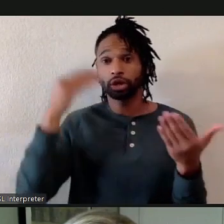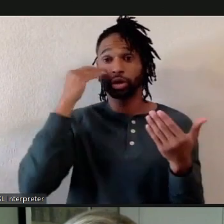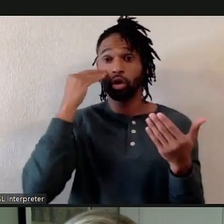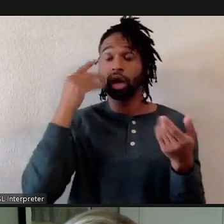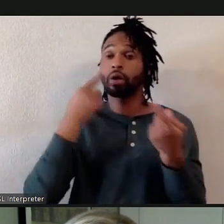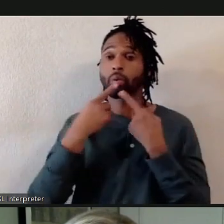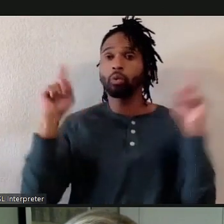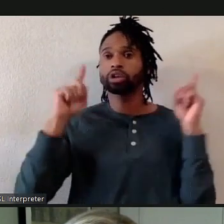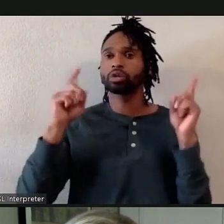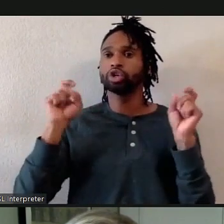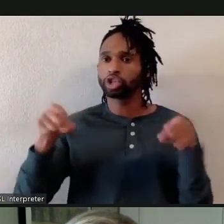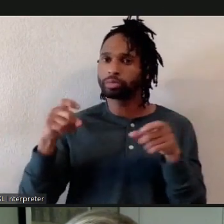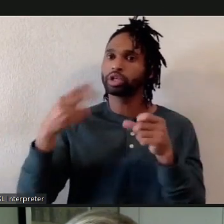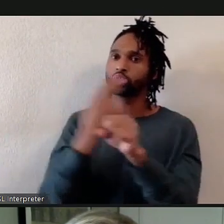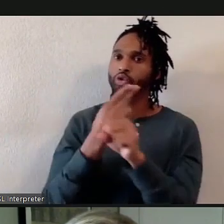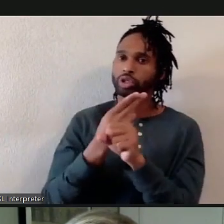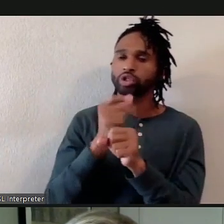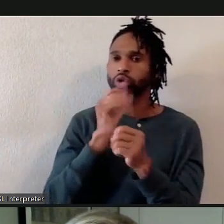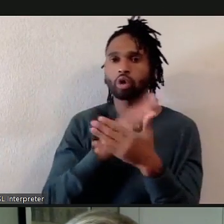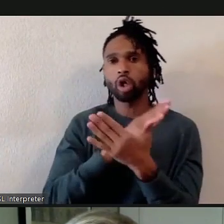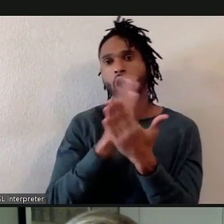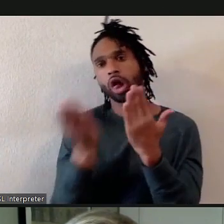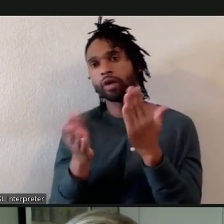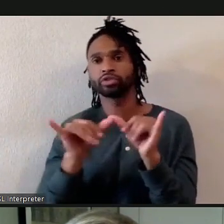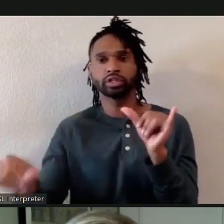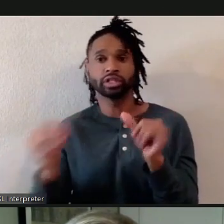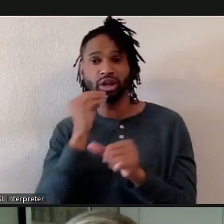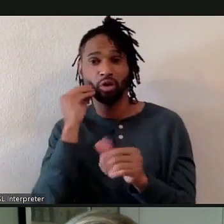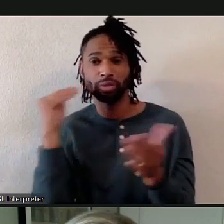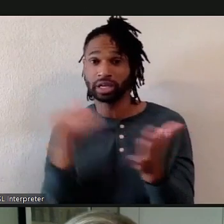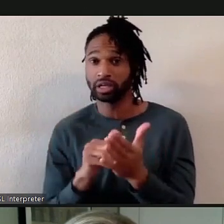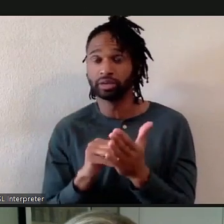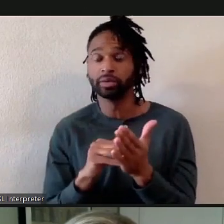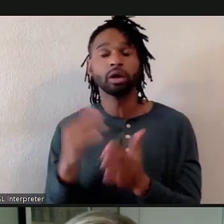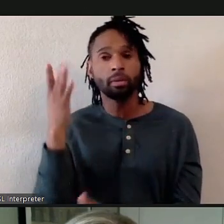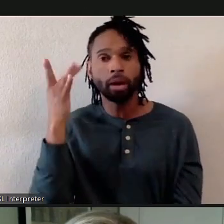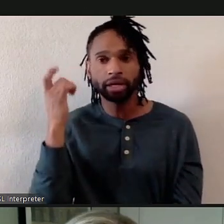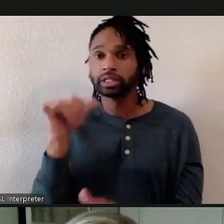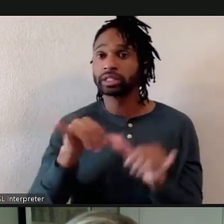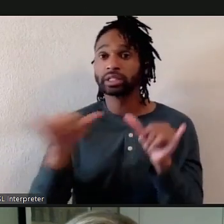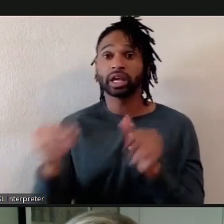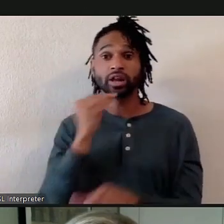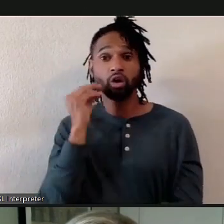in place so that we don't cross over to stay at home? Because